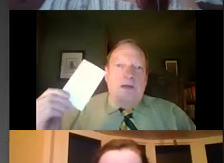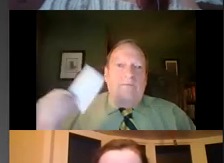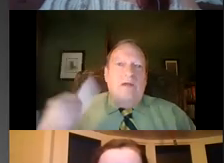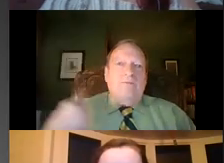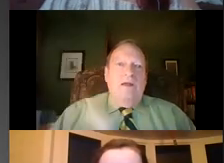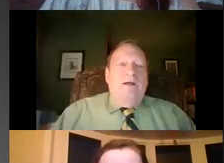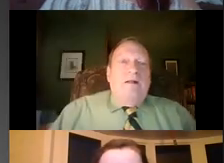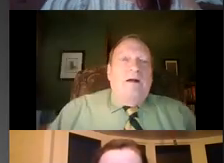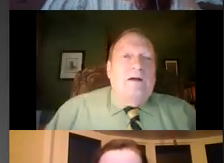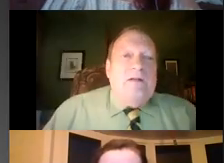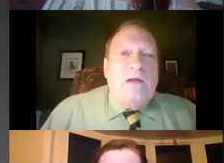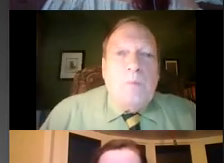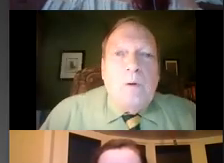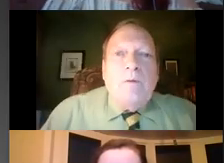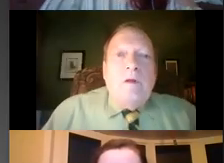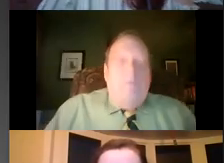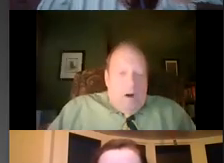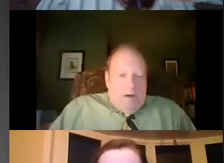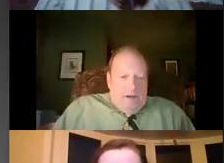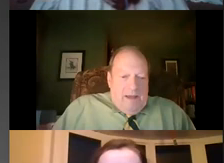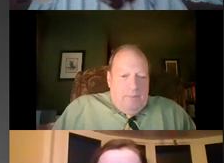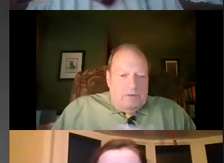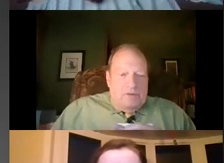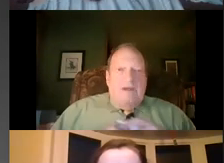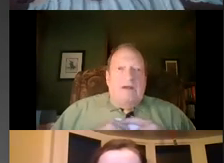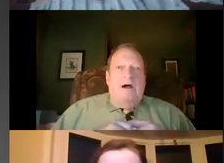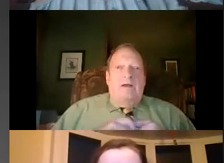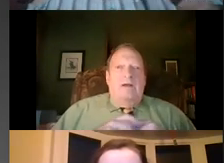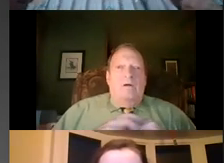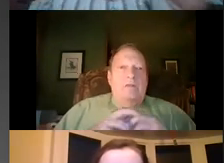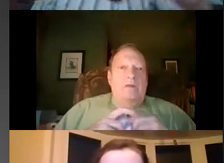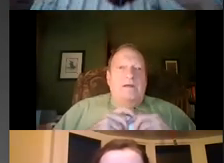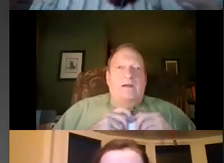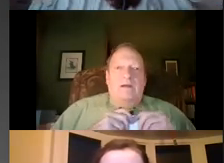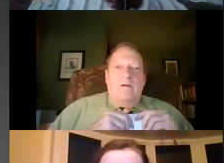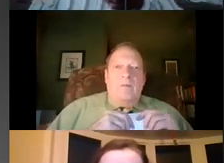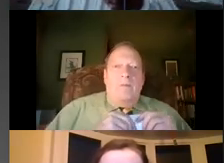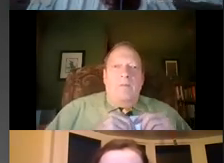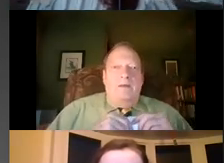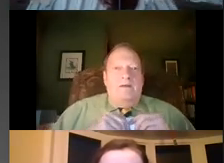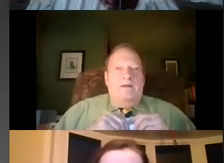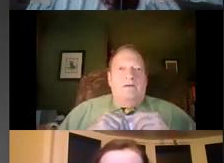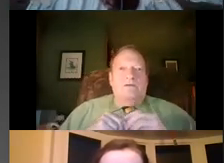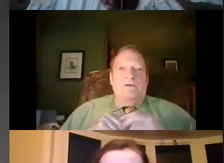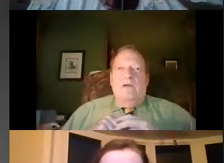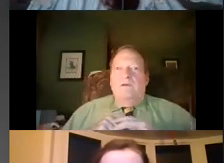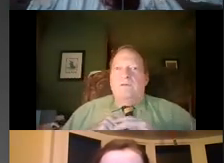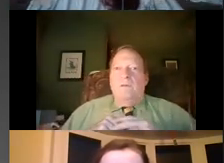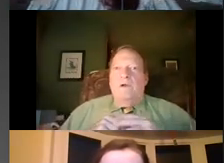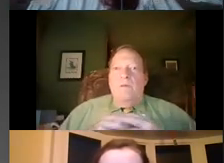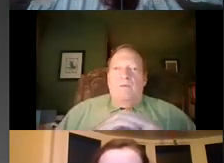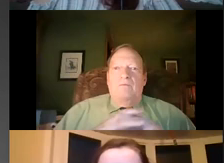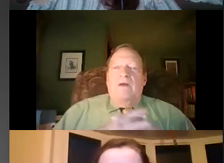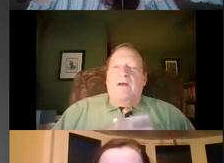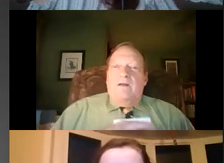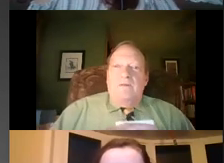Olympics have left a tangible mark on the campus. Here are the lollipop men that can look so lovely as we